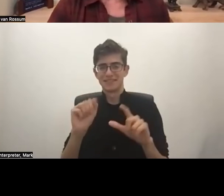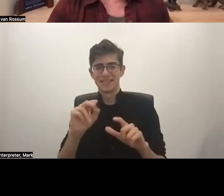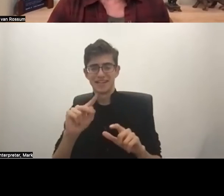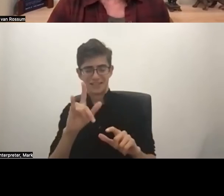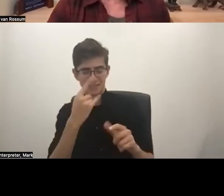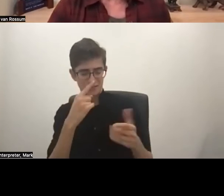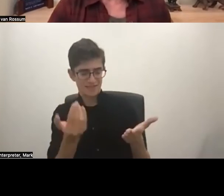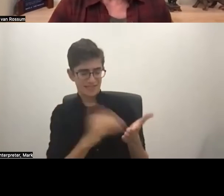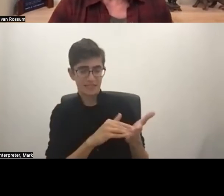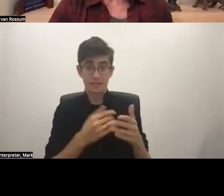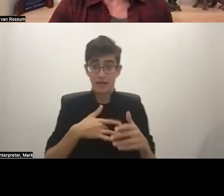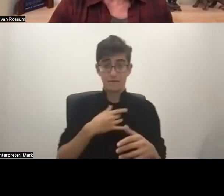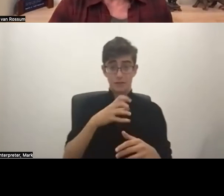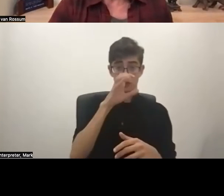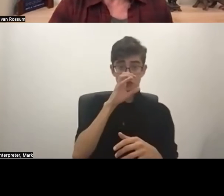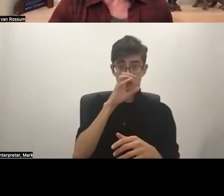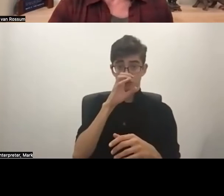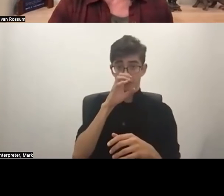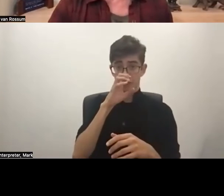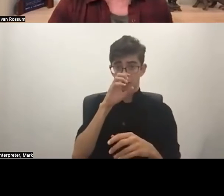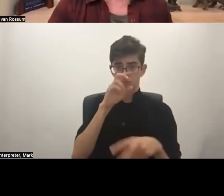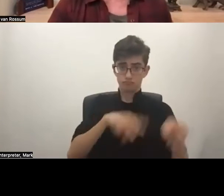see the strict scrutiny as a powerful opportunity.